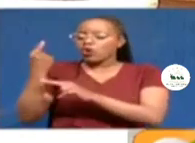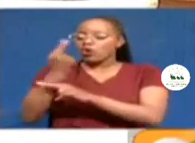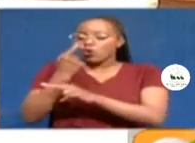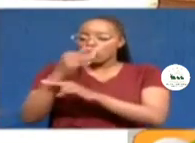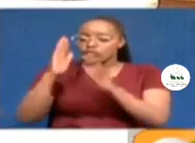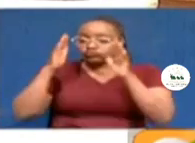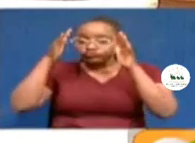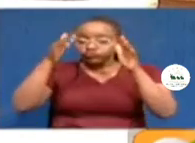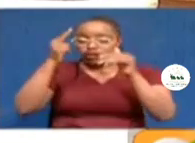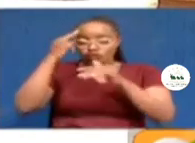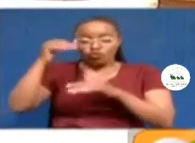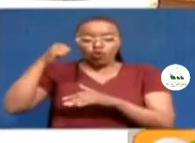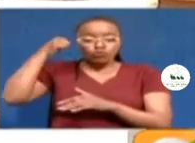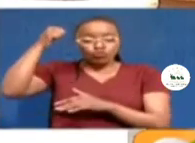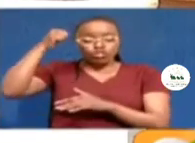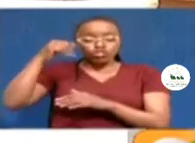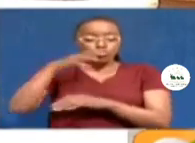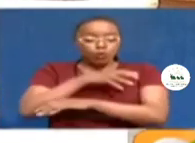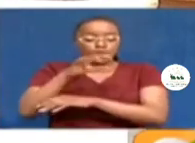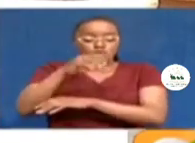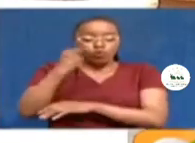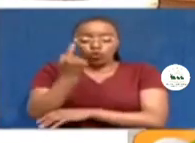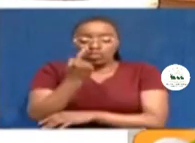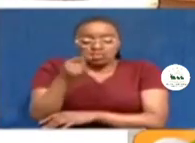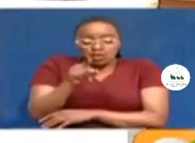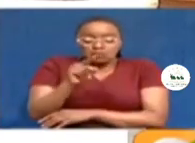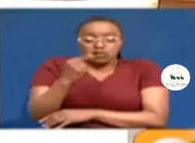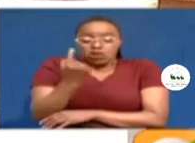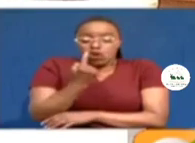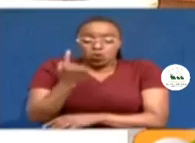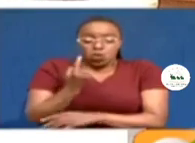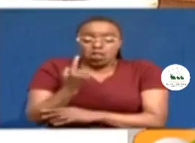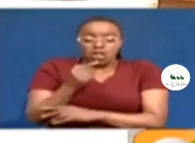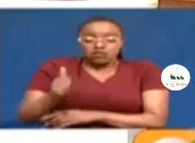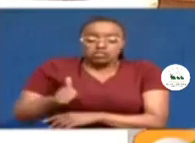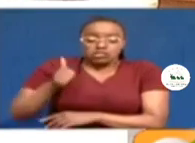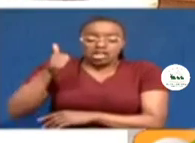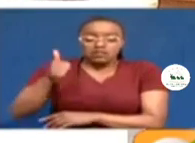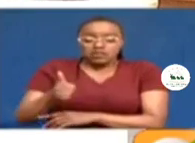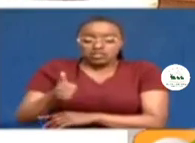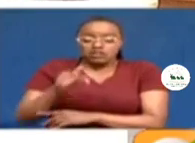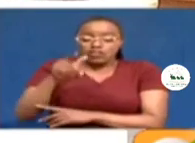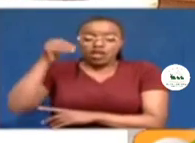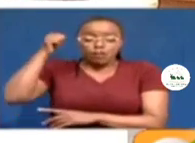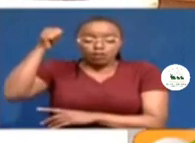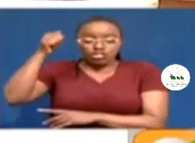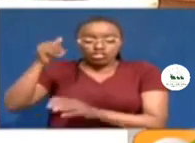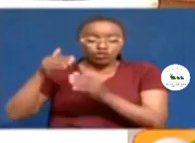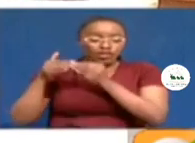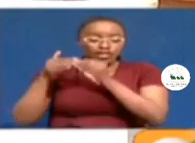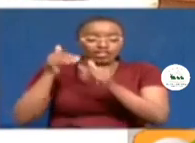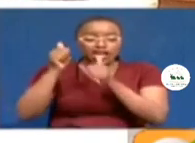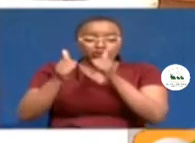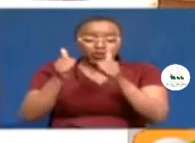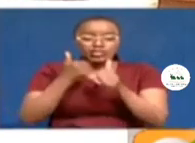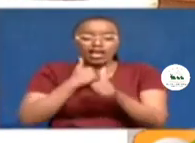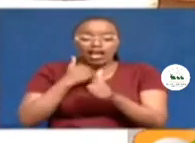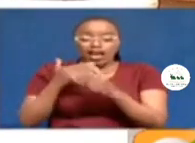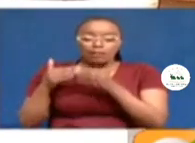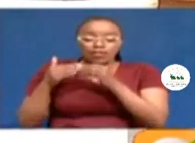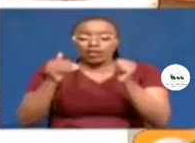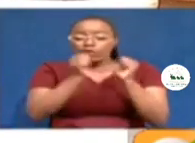political power for its own sake. This is as a result of a political leadership that is dictated